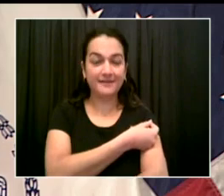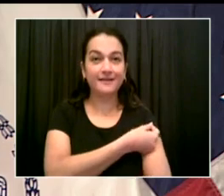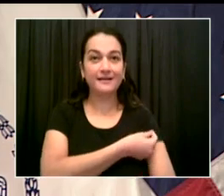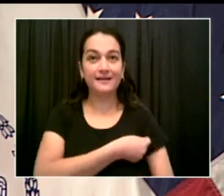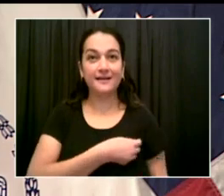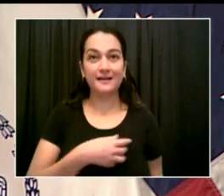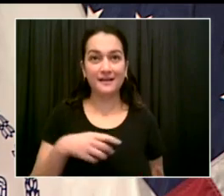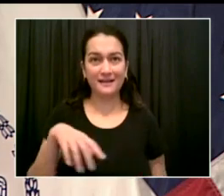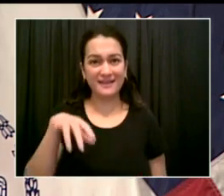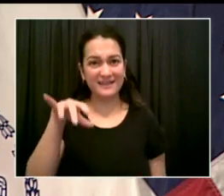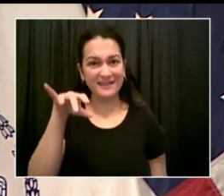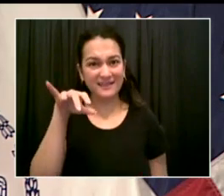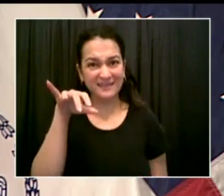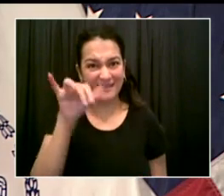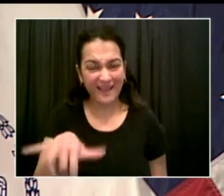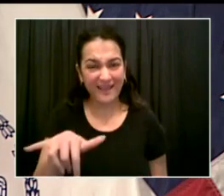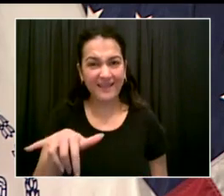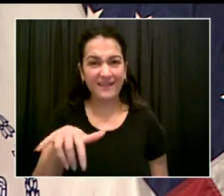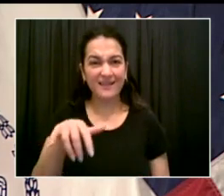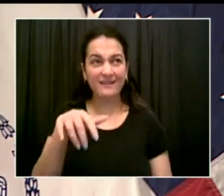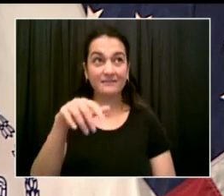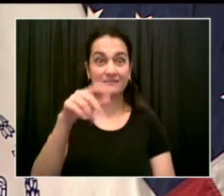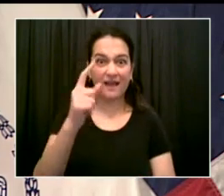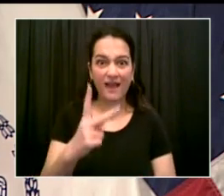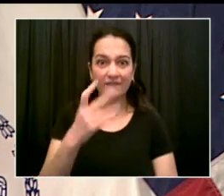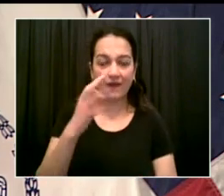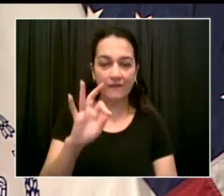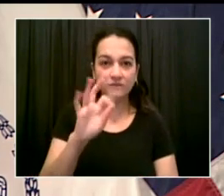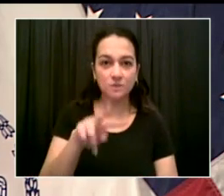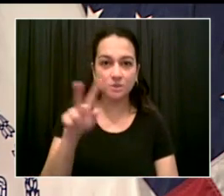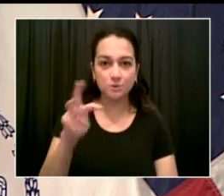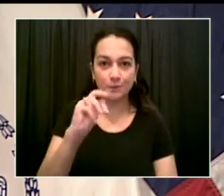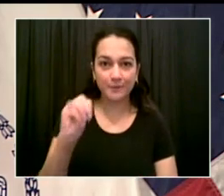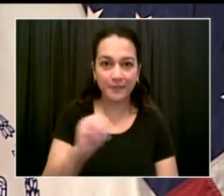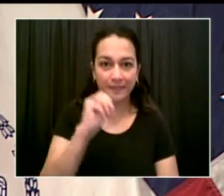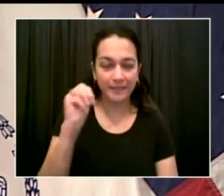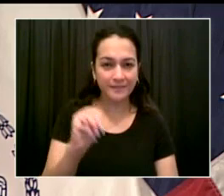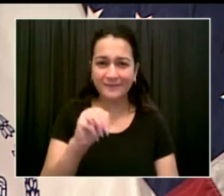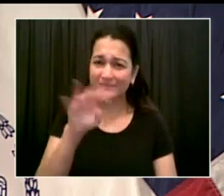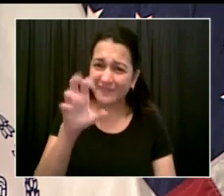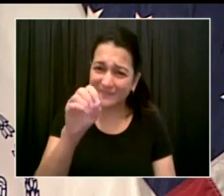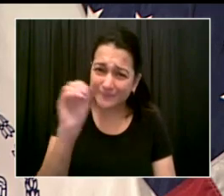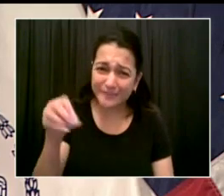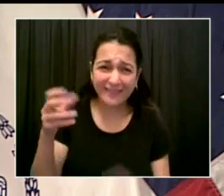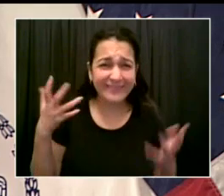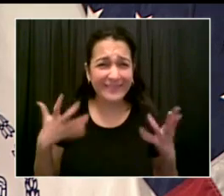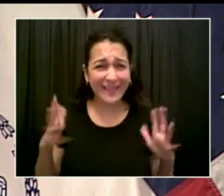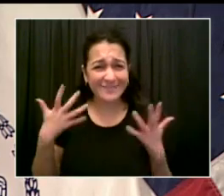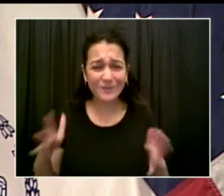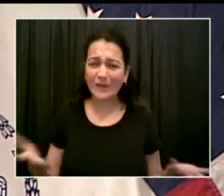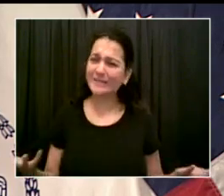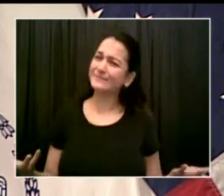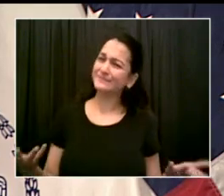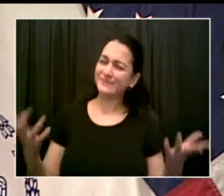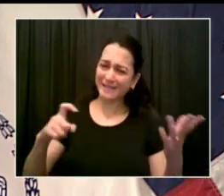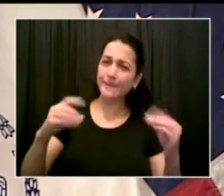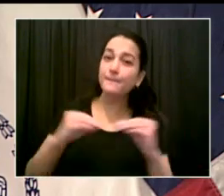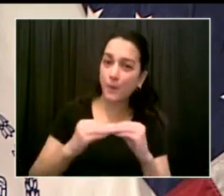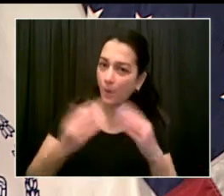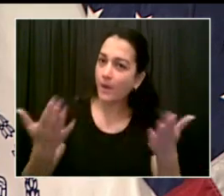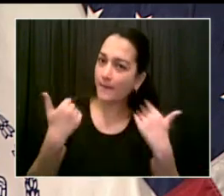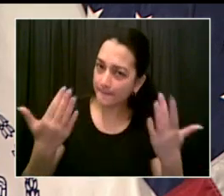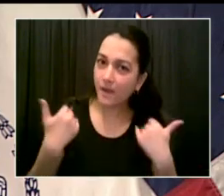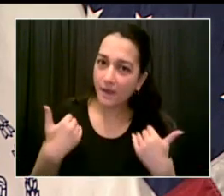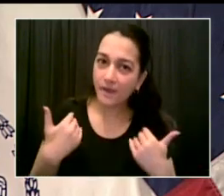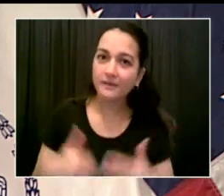vaccinated. Here's a way to do it. So again, urging every public and private hospital, starting in New York City, but everywhere else, this is the